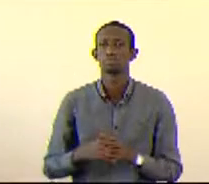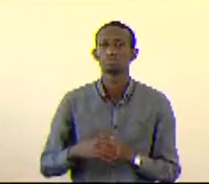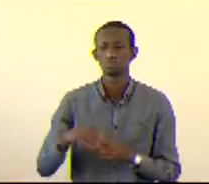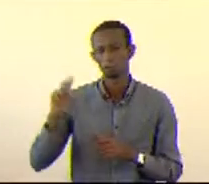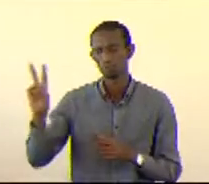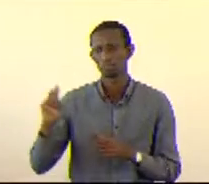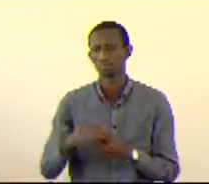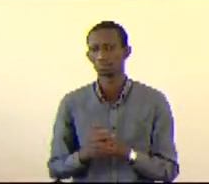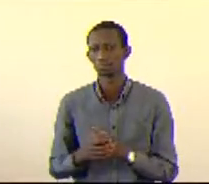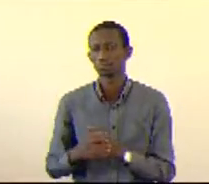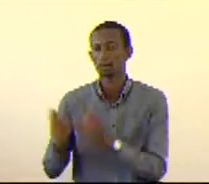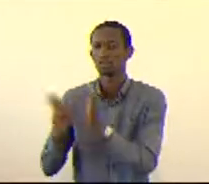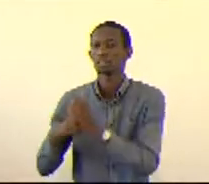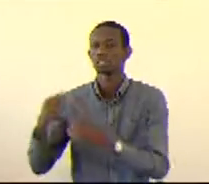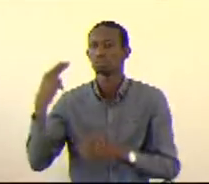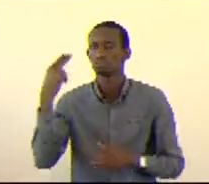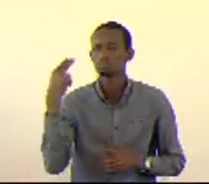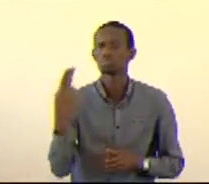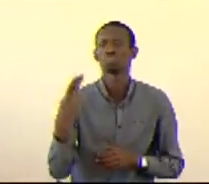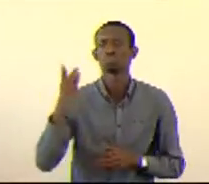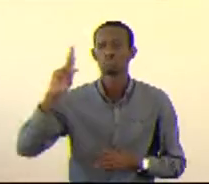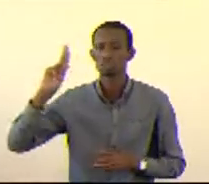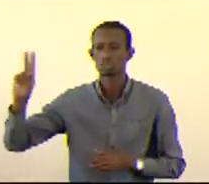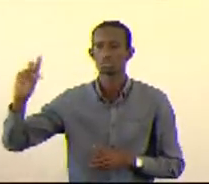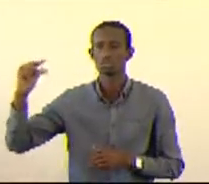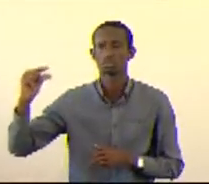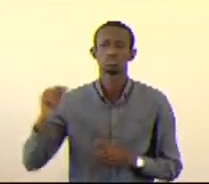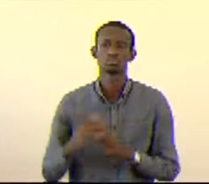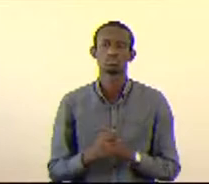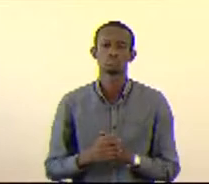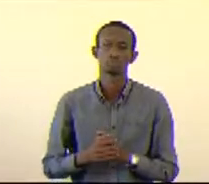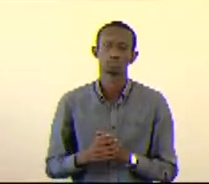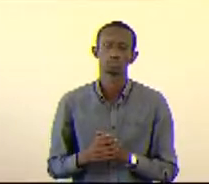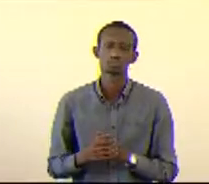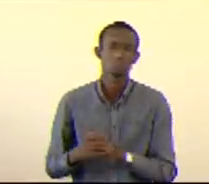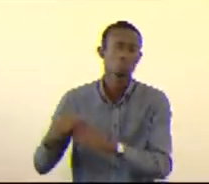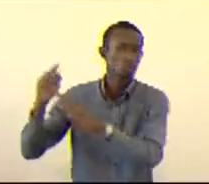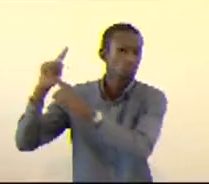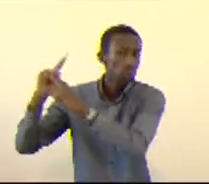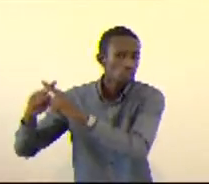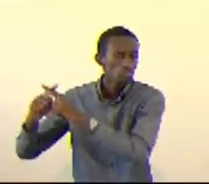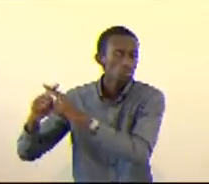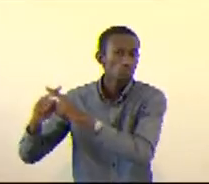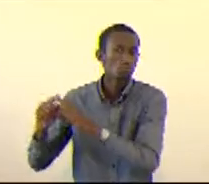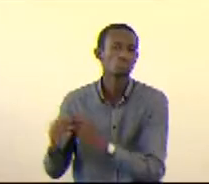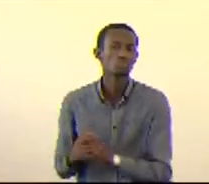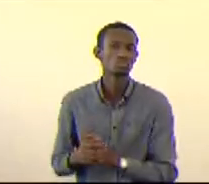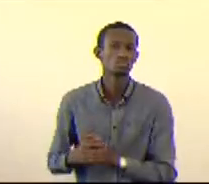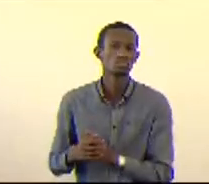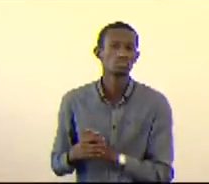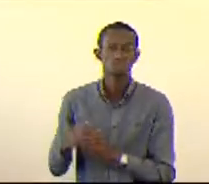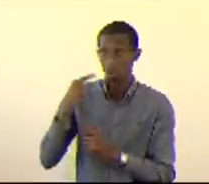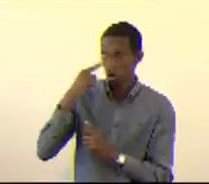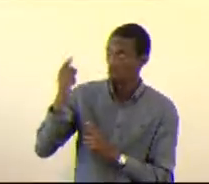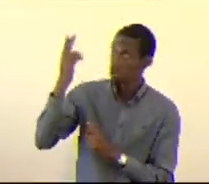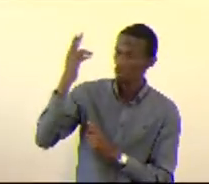be 2 kilograms, okay, times specific latent heat of vaporization. But remember, this is in joules per